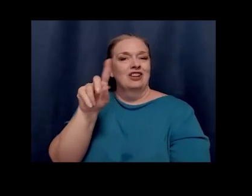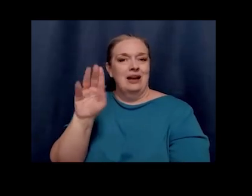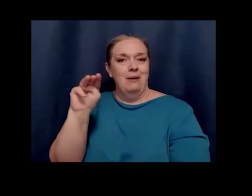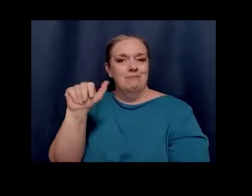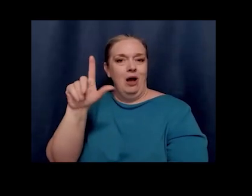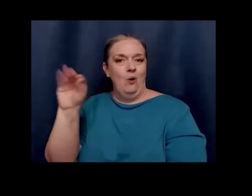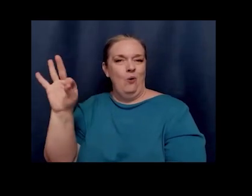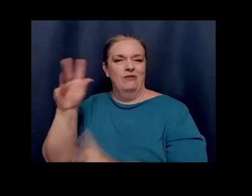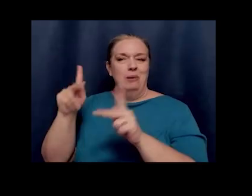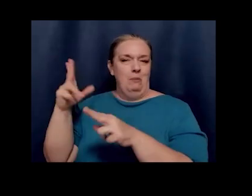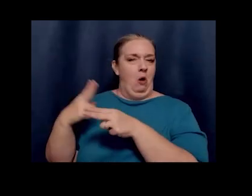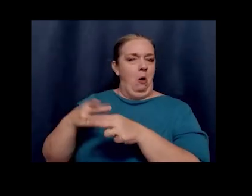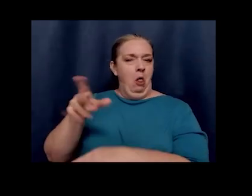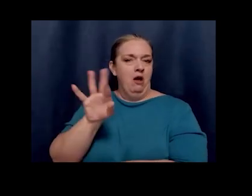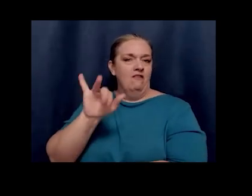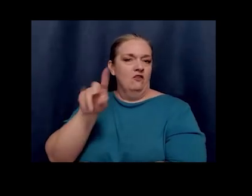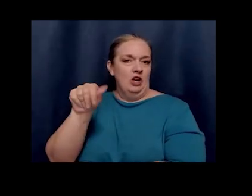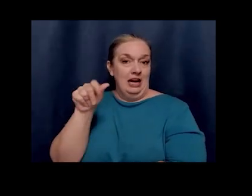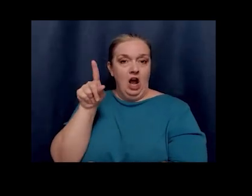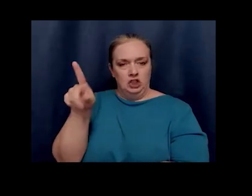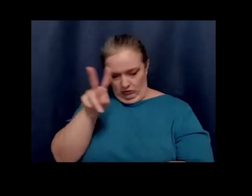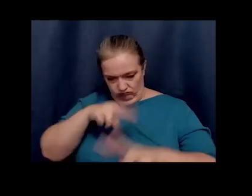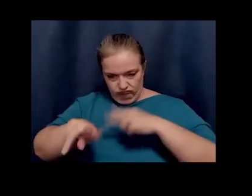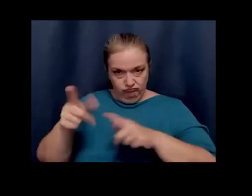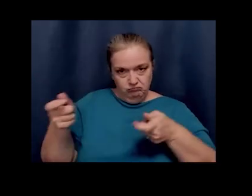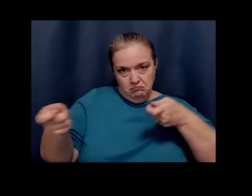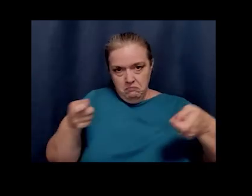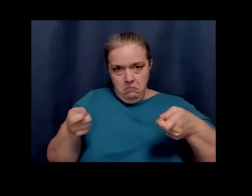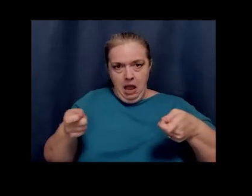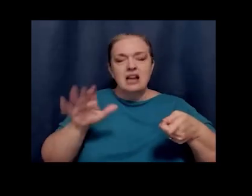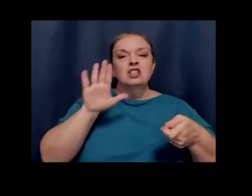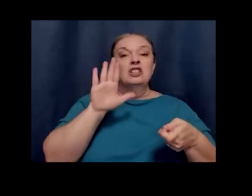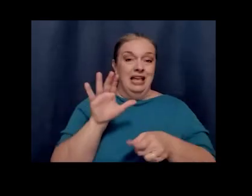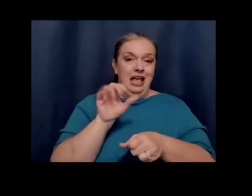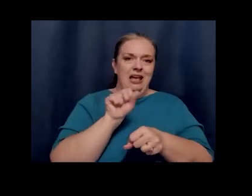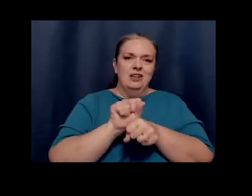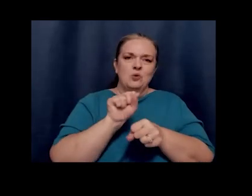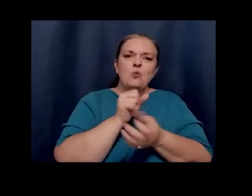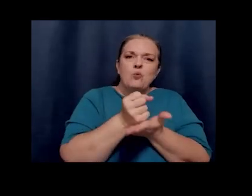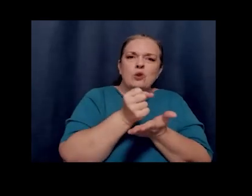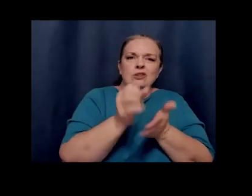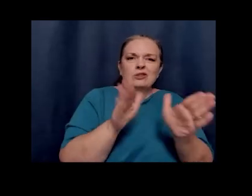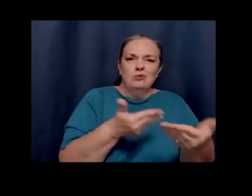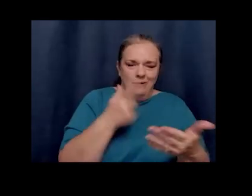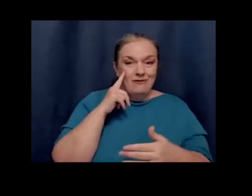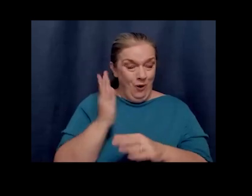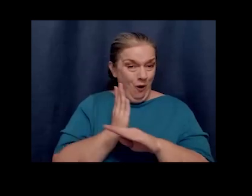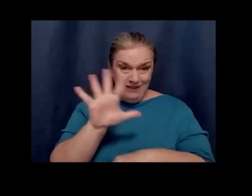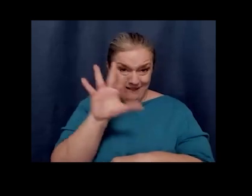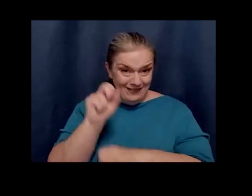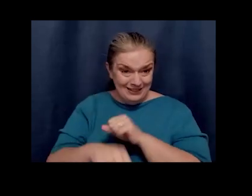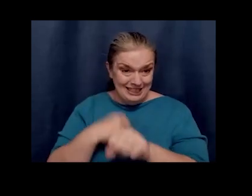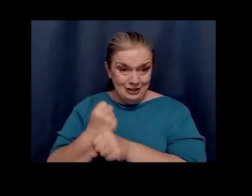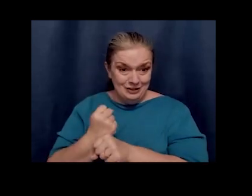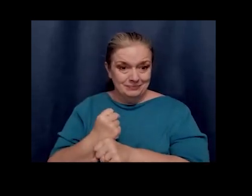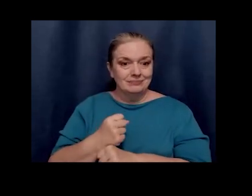as Frida, who oversaw that workshop for half a century. This is the aerial view